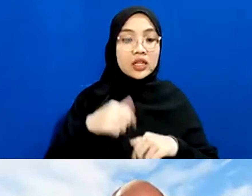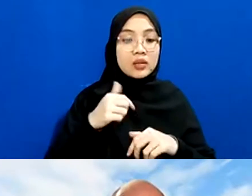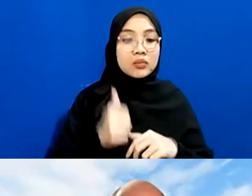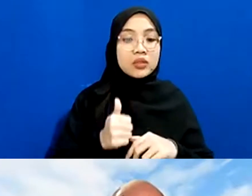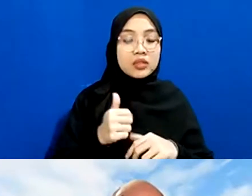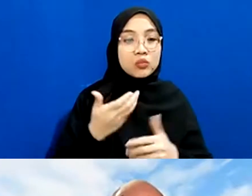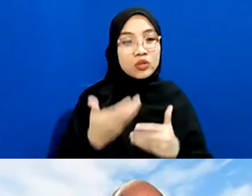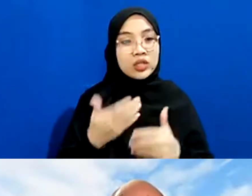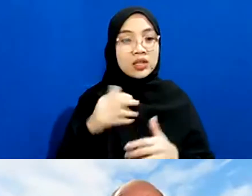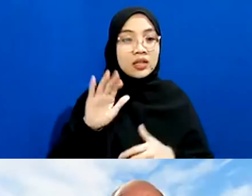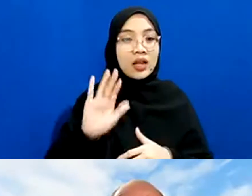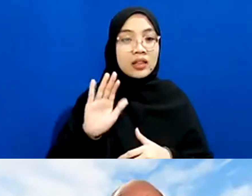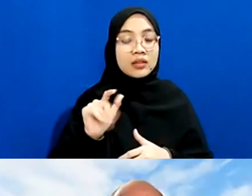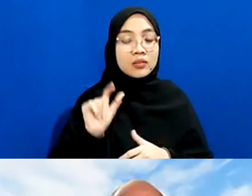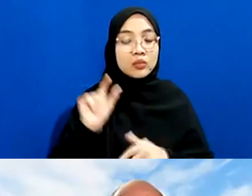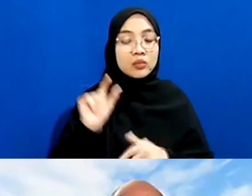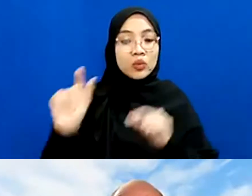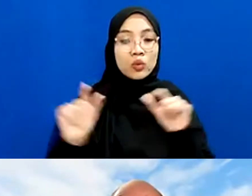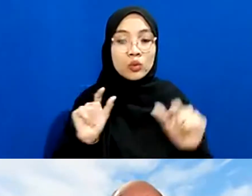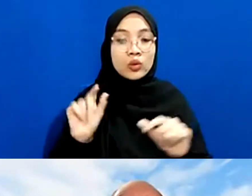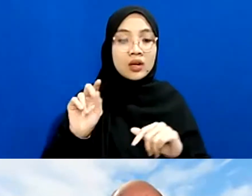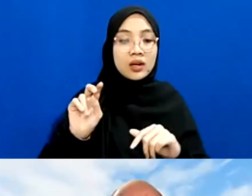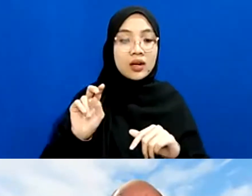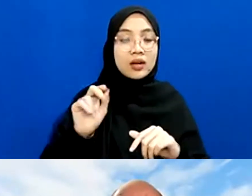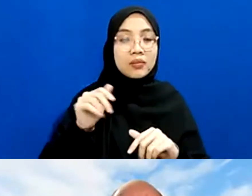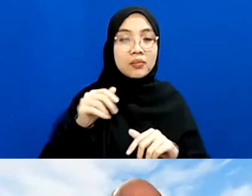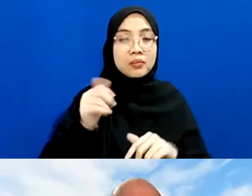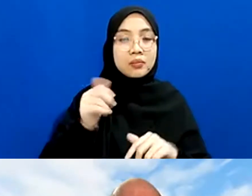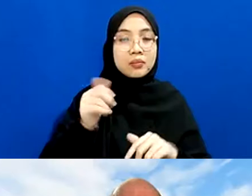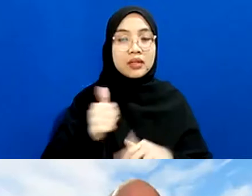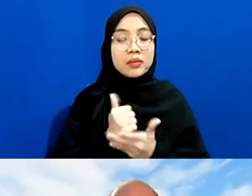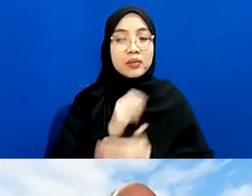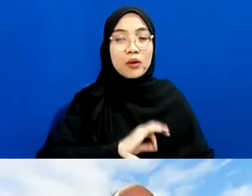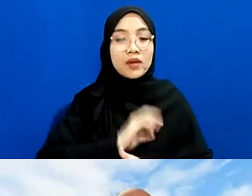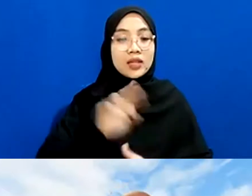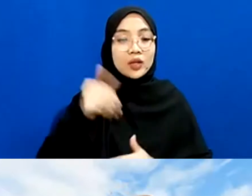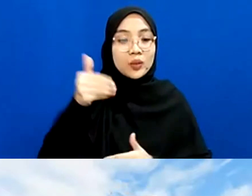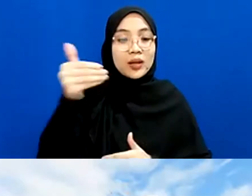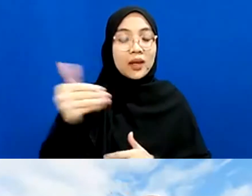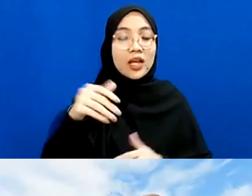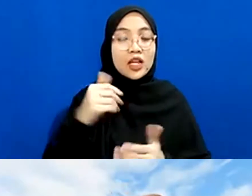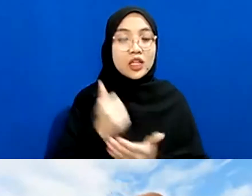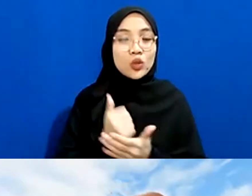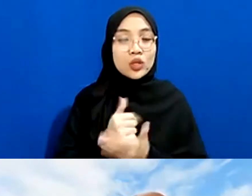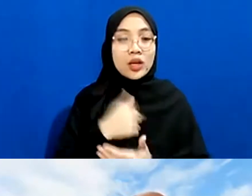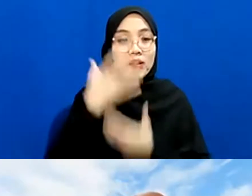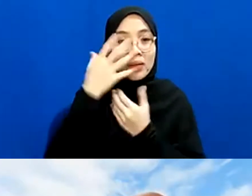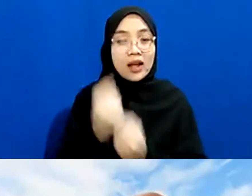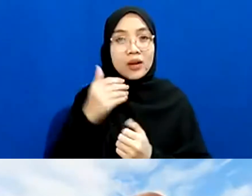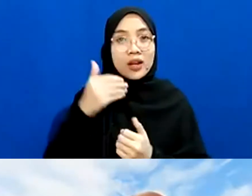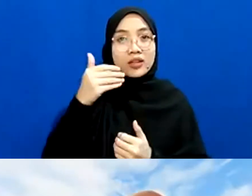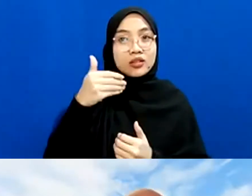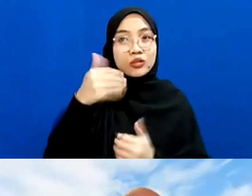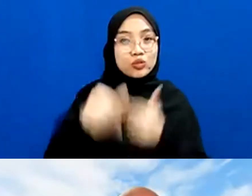you is highly expected. And also, of course, we would